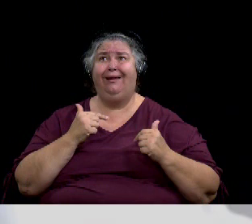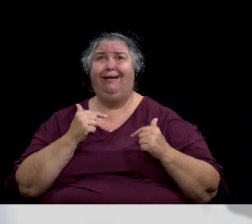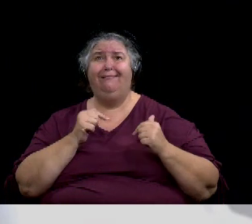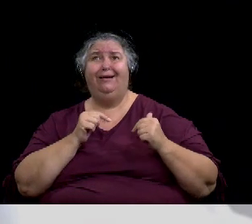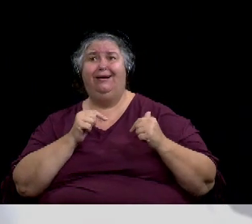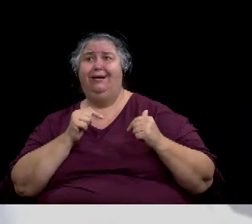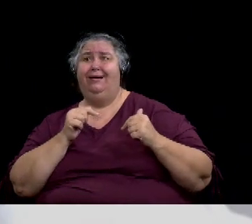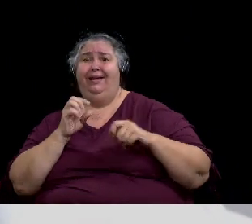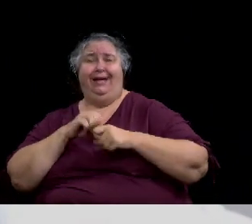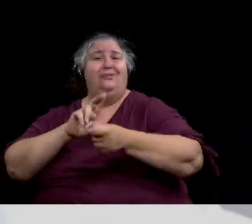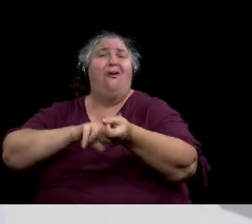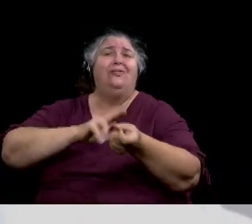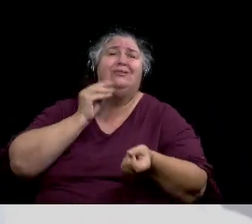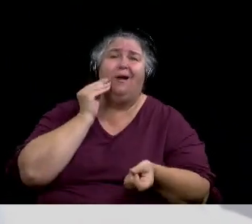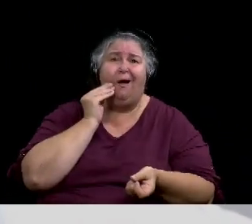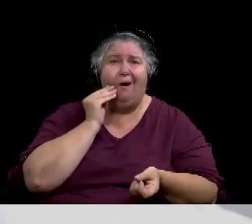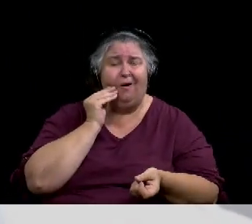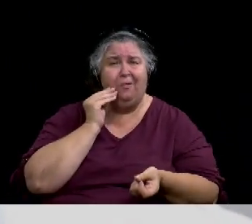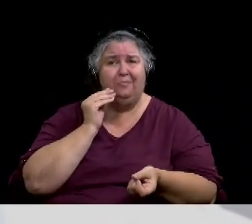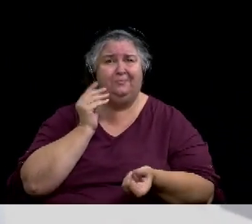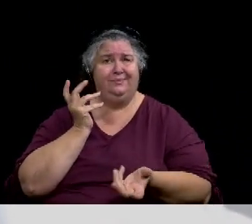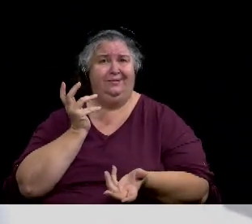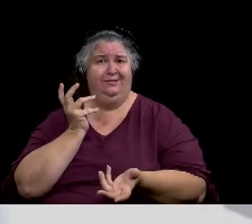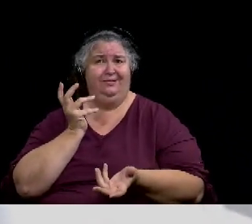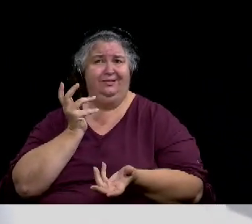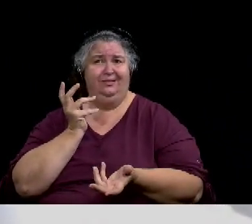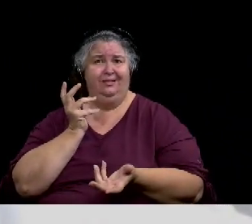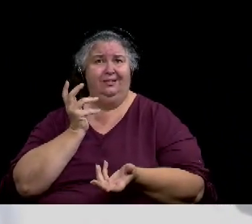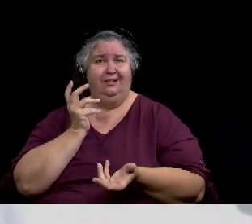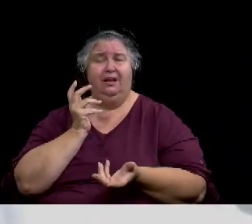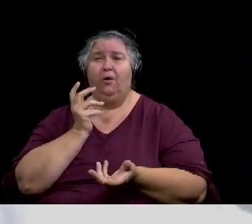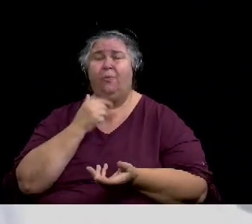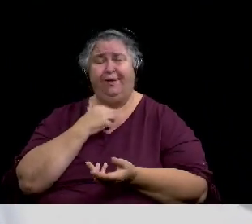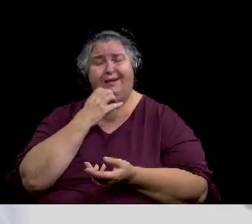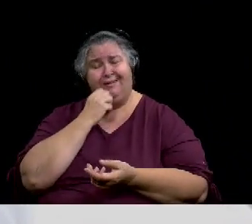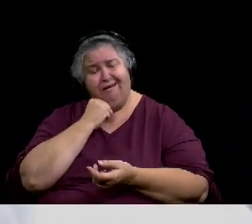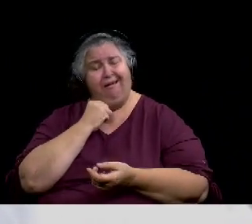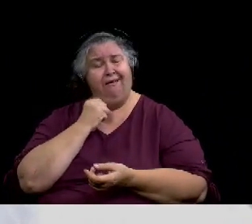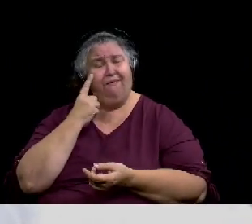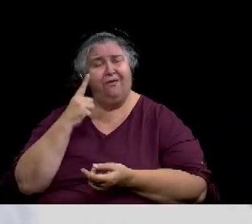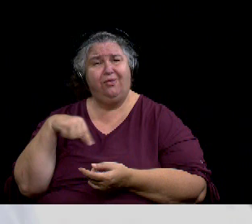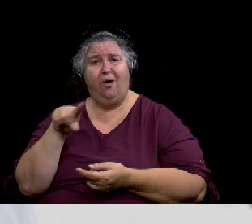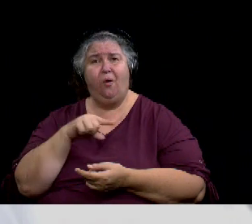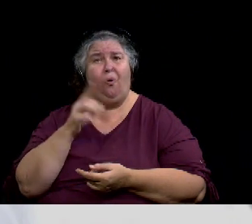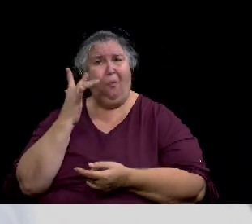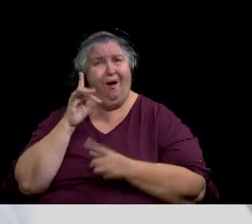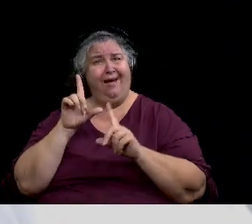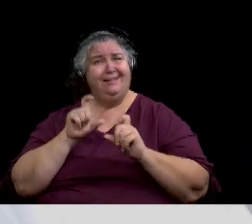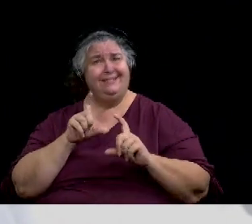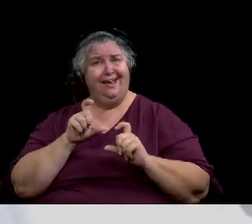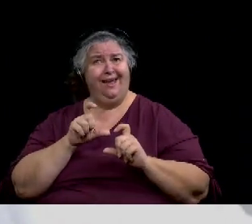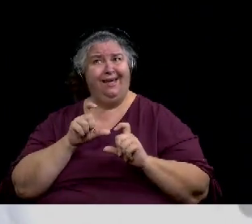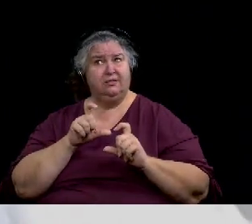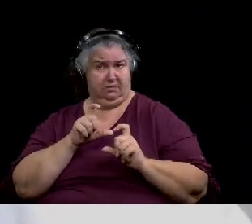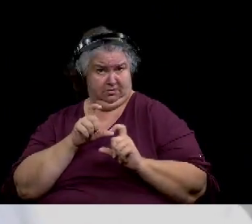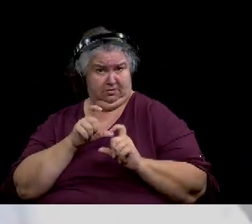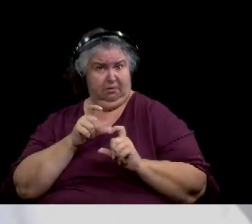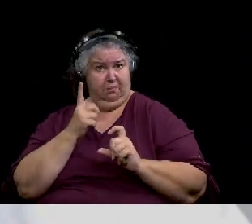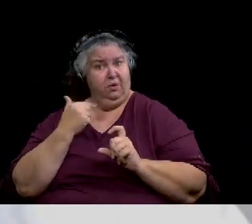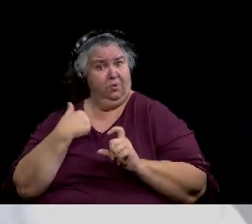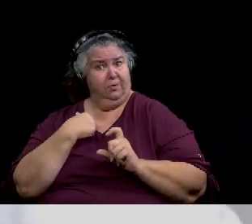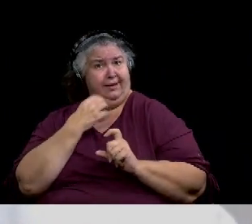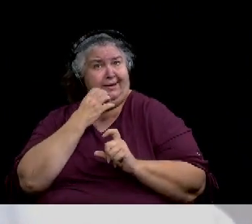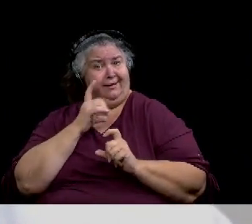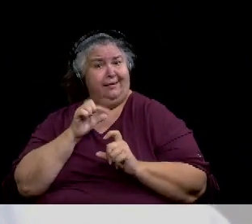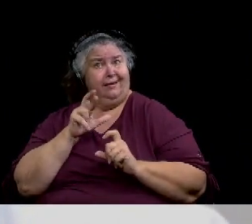care facilities, our nursing homes. So why get tested? It's because we care